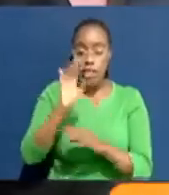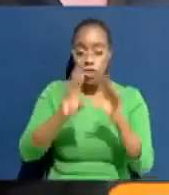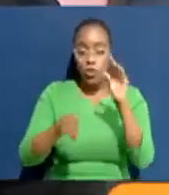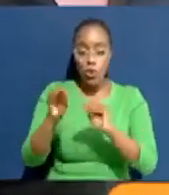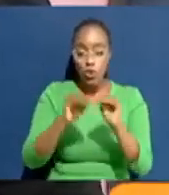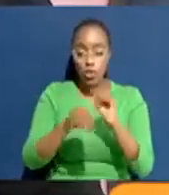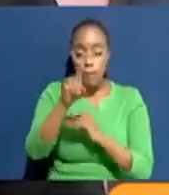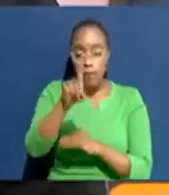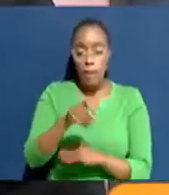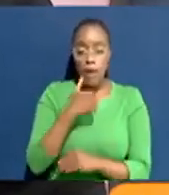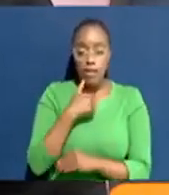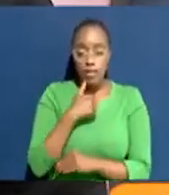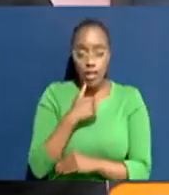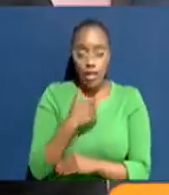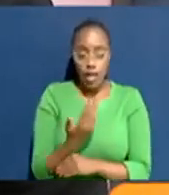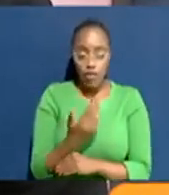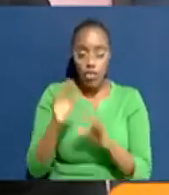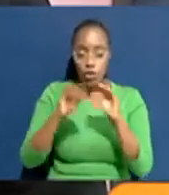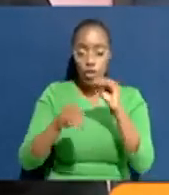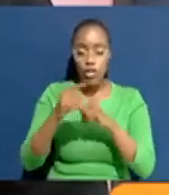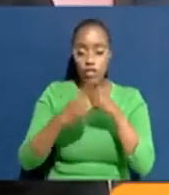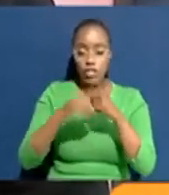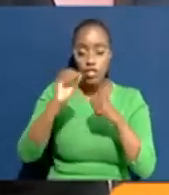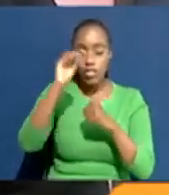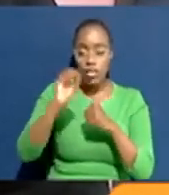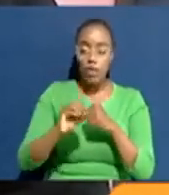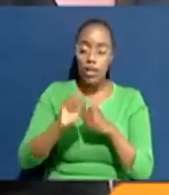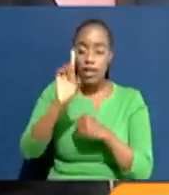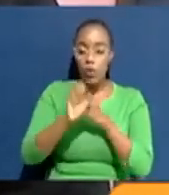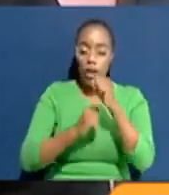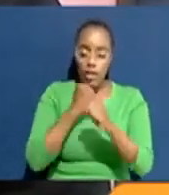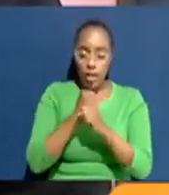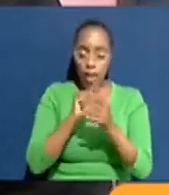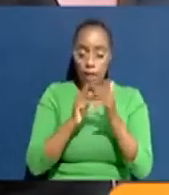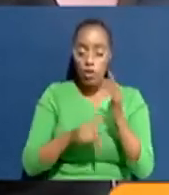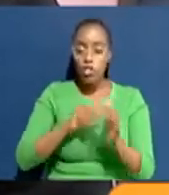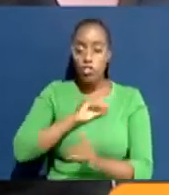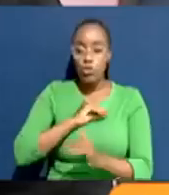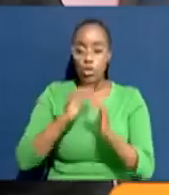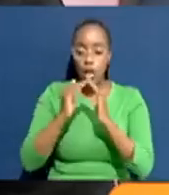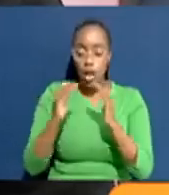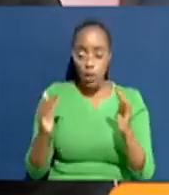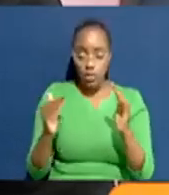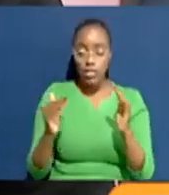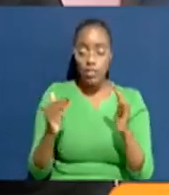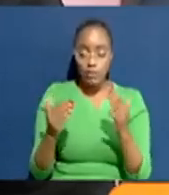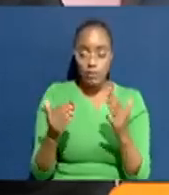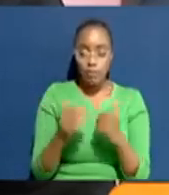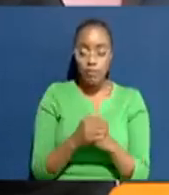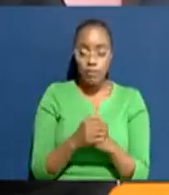contributing, you can contribute 60,000 in a year. And therefore, for you to own a house of 3 million, you need 50 years.